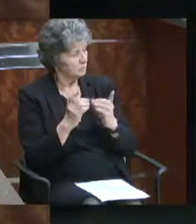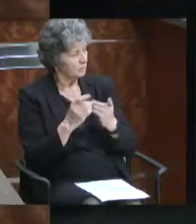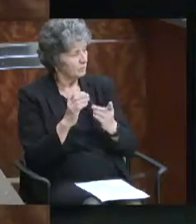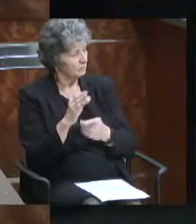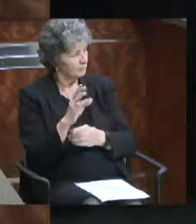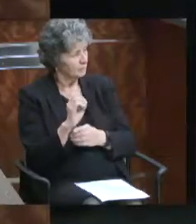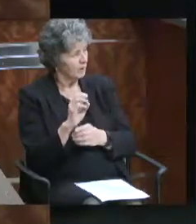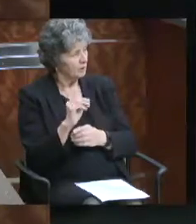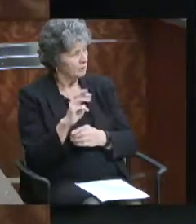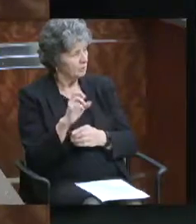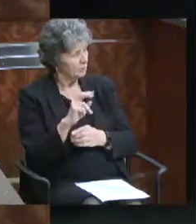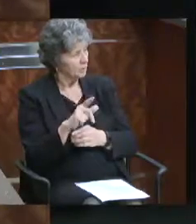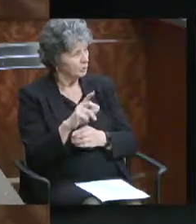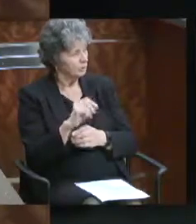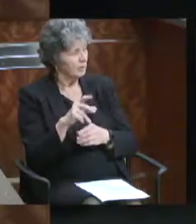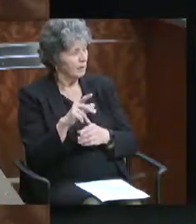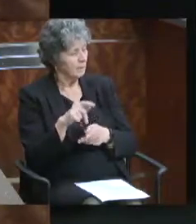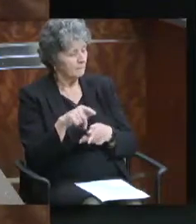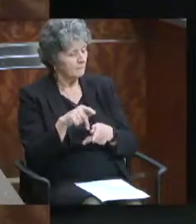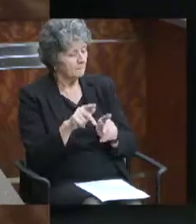Services. Thank you.